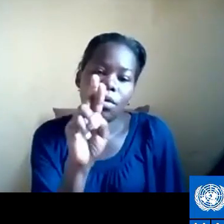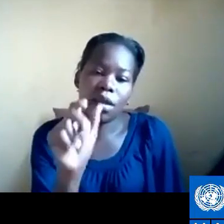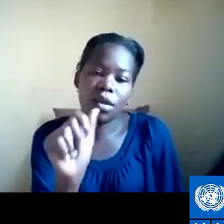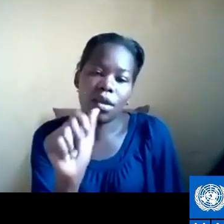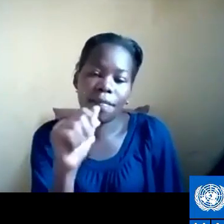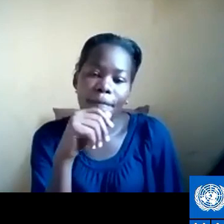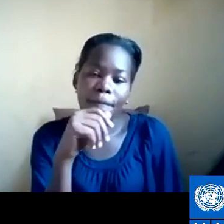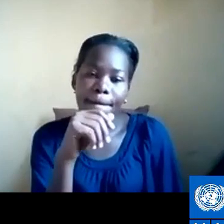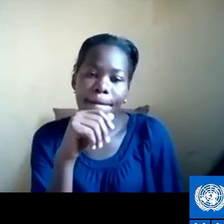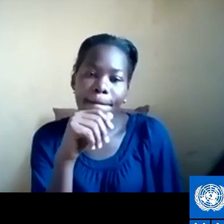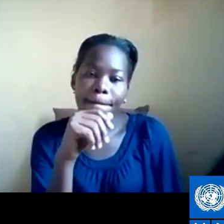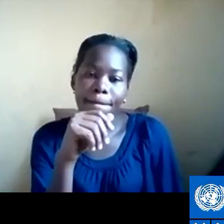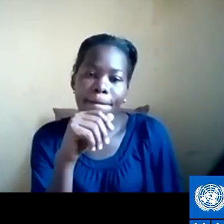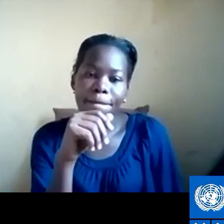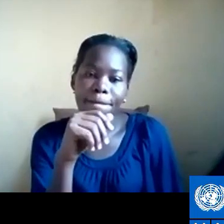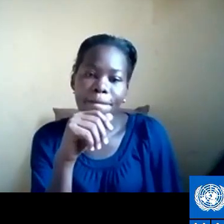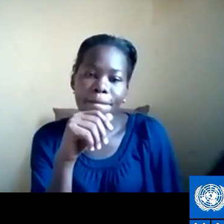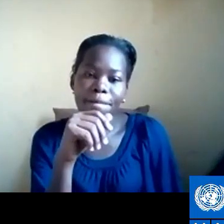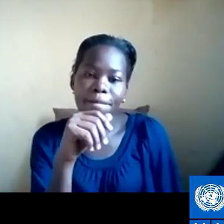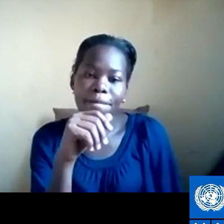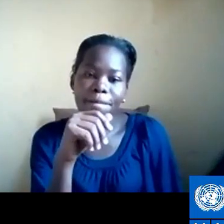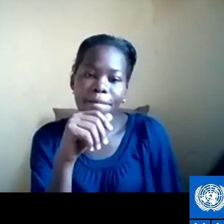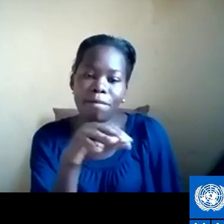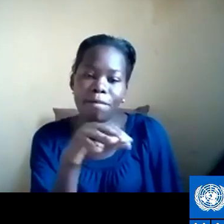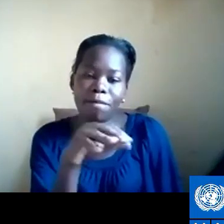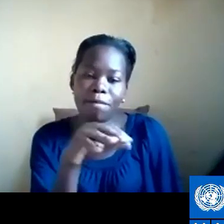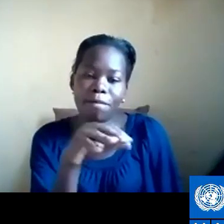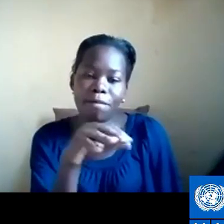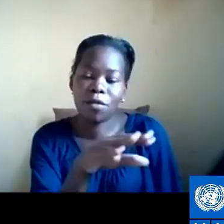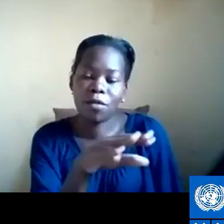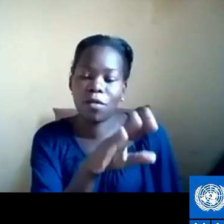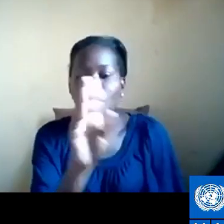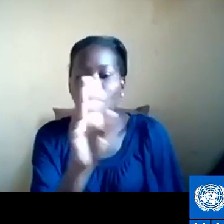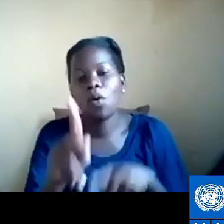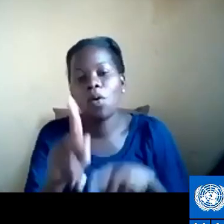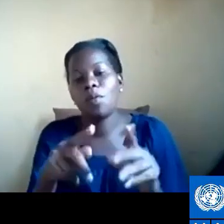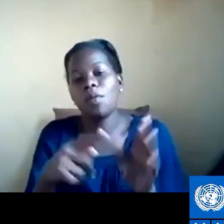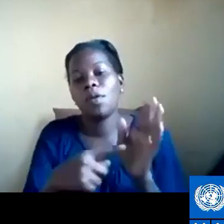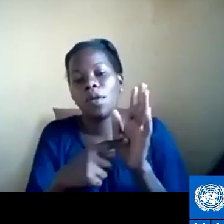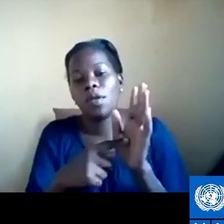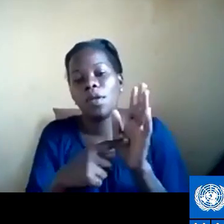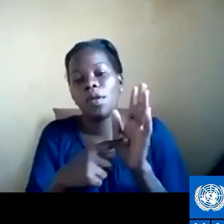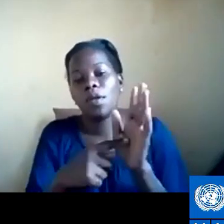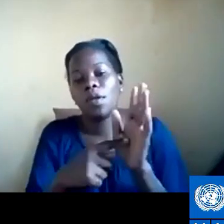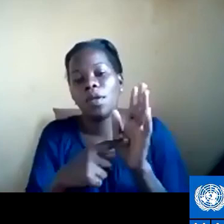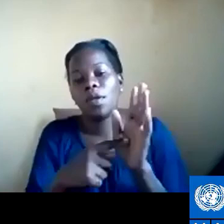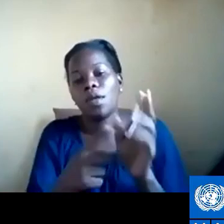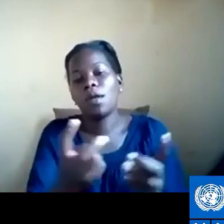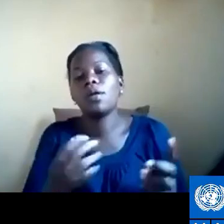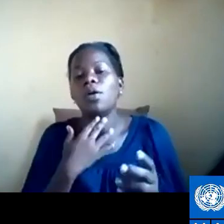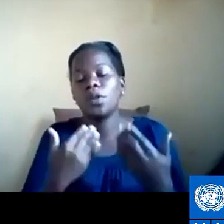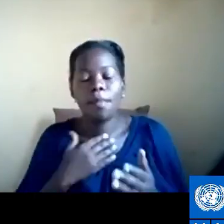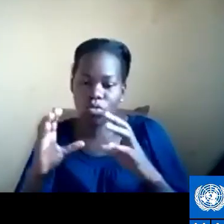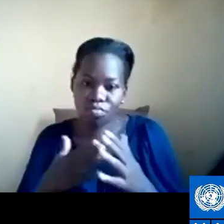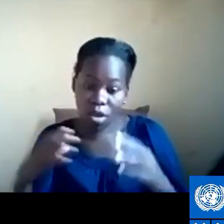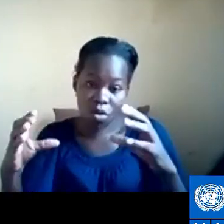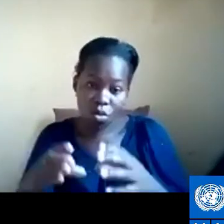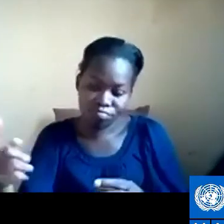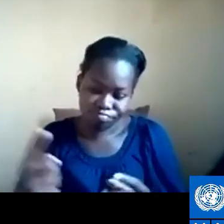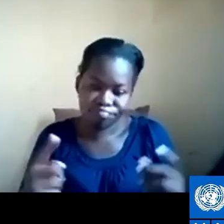especially, I'd like to take this opportunity to thank my team as well for always being there. Jimmy Biaranga, he's always holding